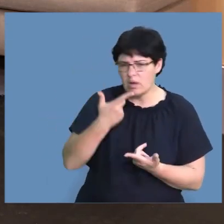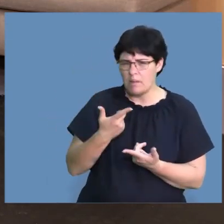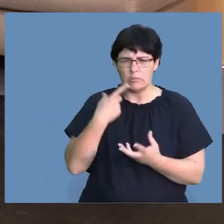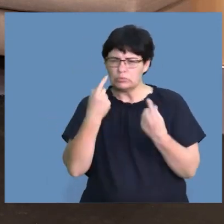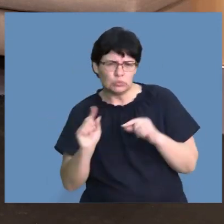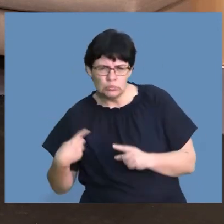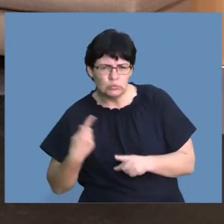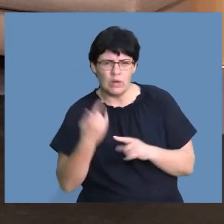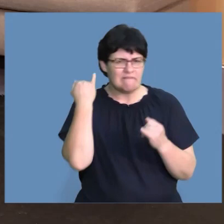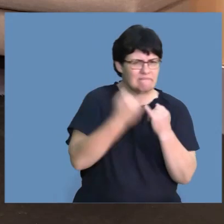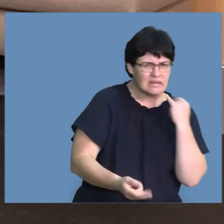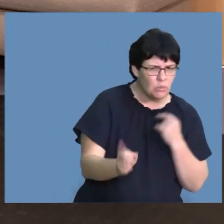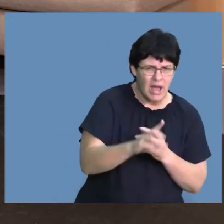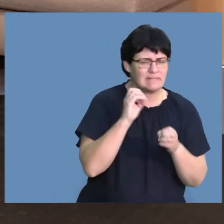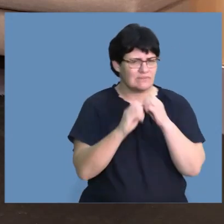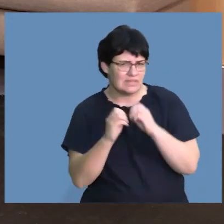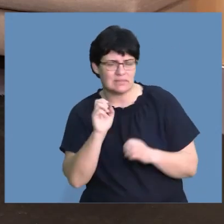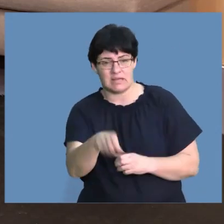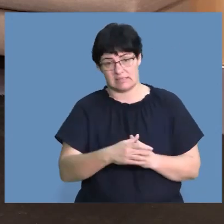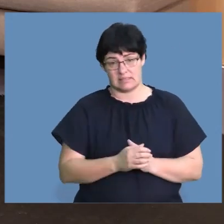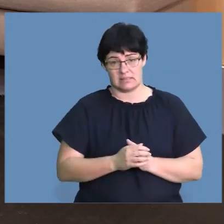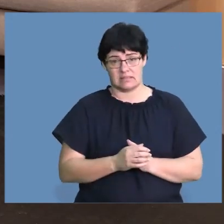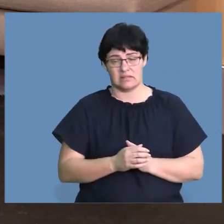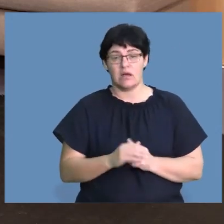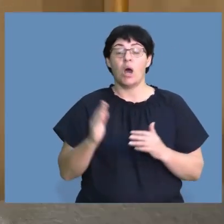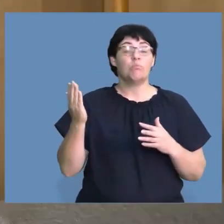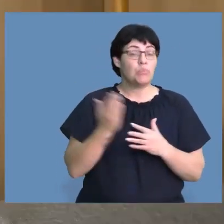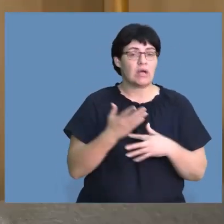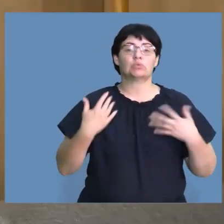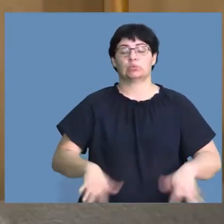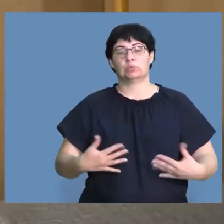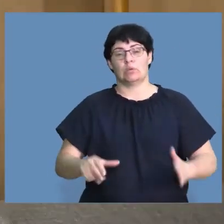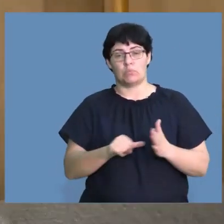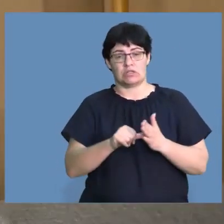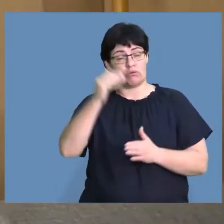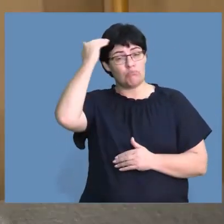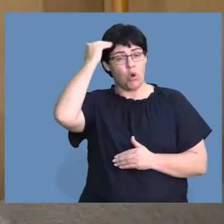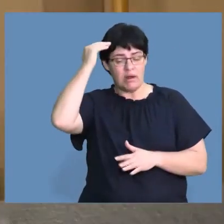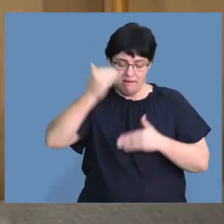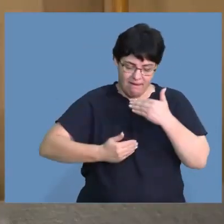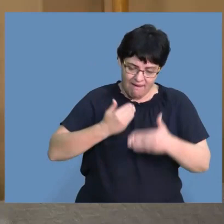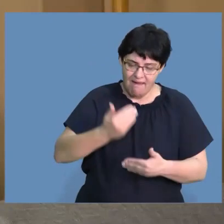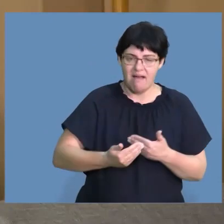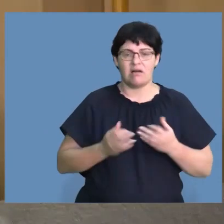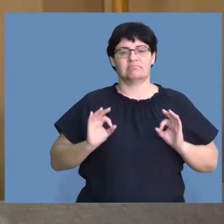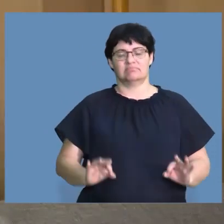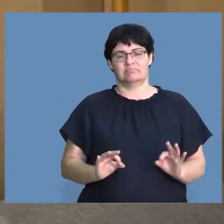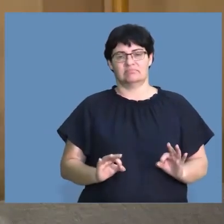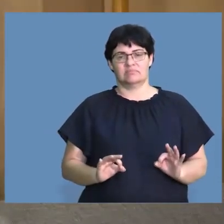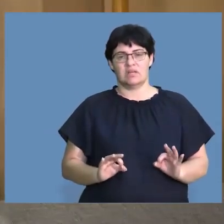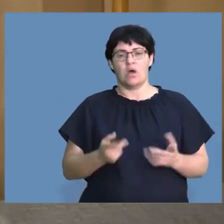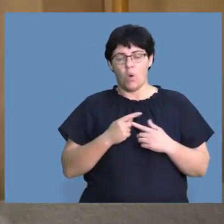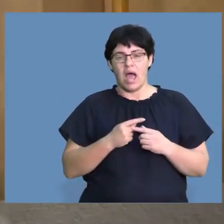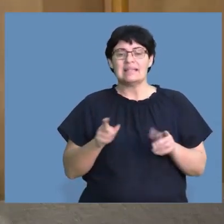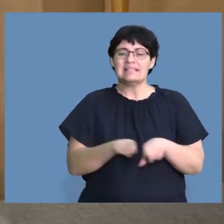coach, see how you've been doing, and obviously fix your mistakes. Okay, so breaks are very important for our brains to process the information.